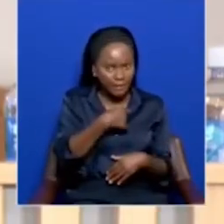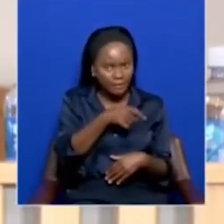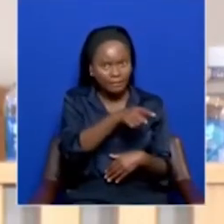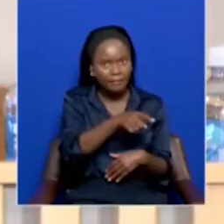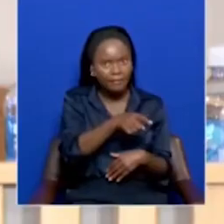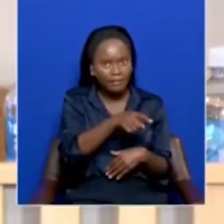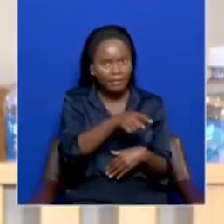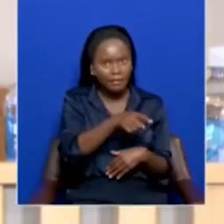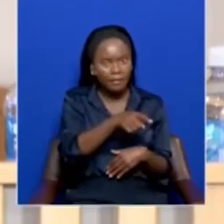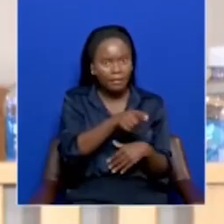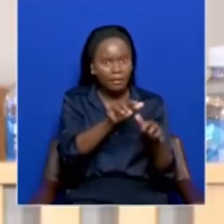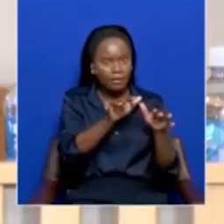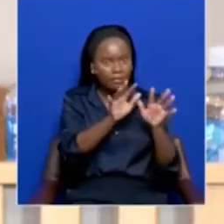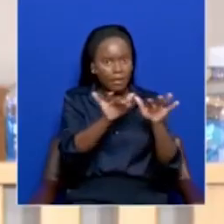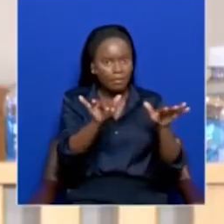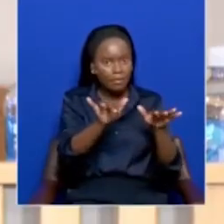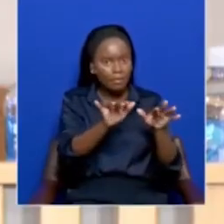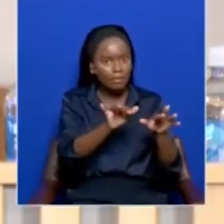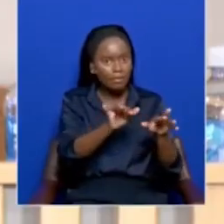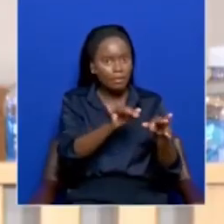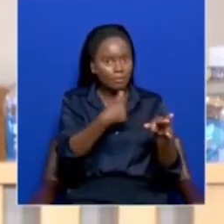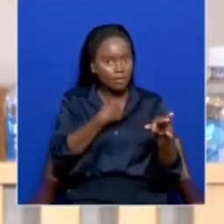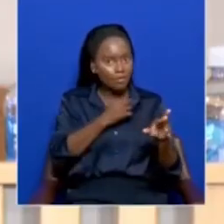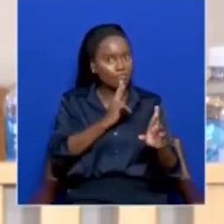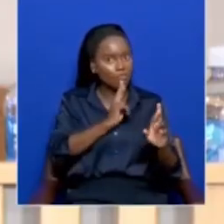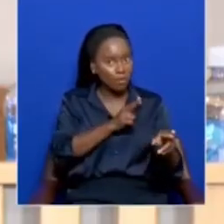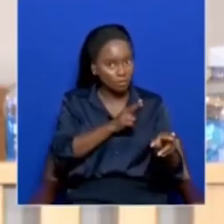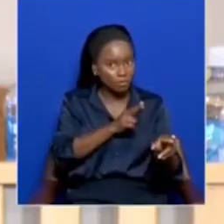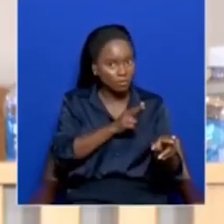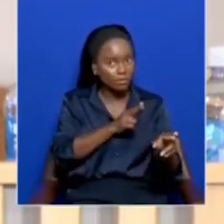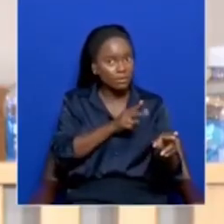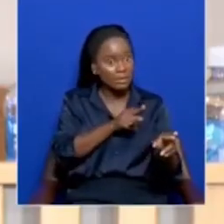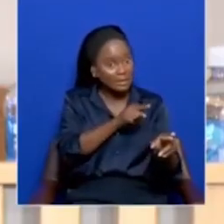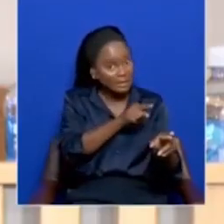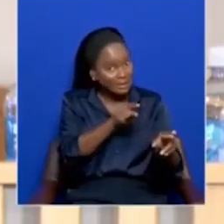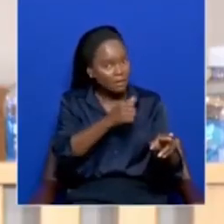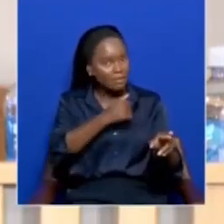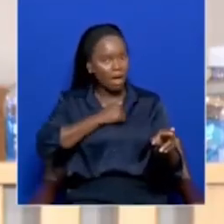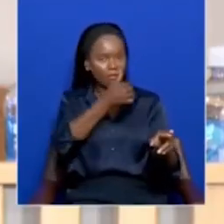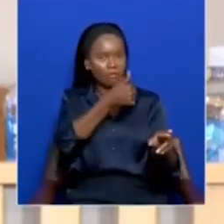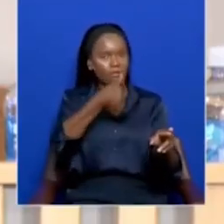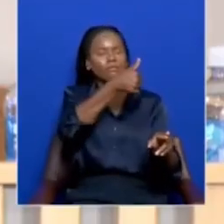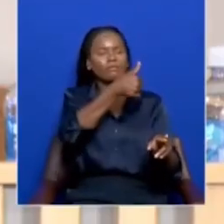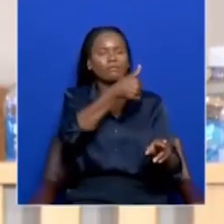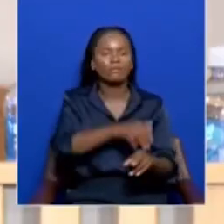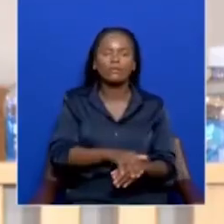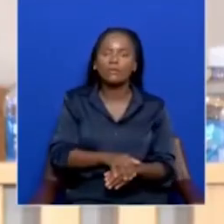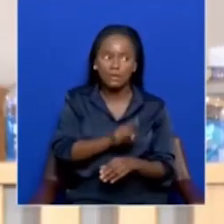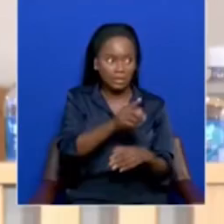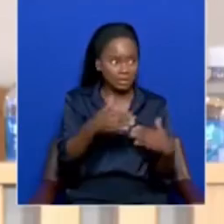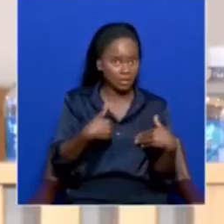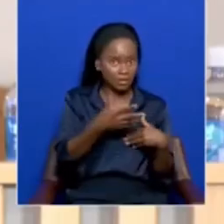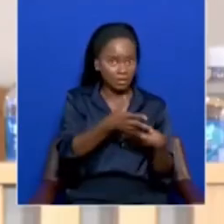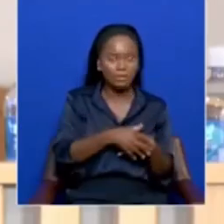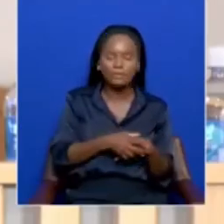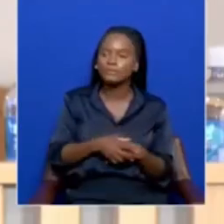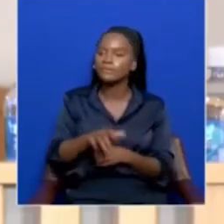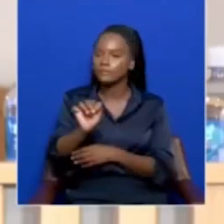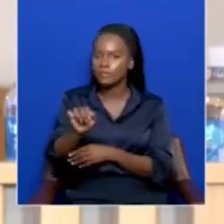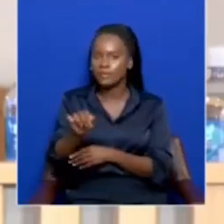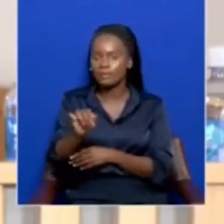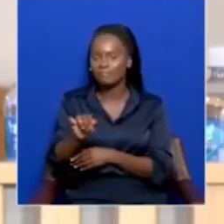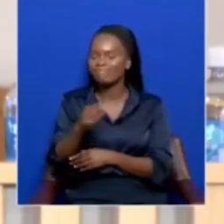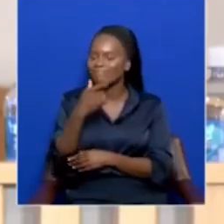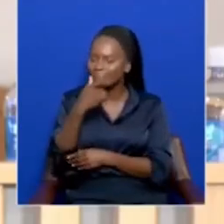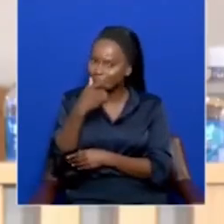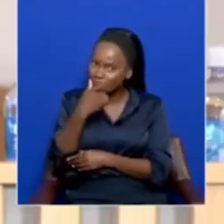Do you see where I'm reading? Yes, yes, the said part, yes, the said Okay. part is that the very same officials